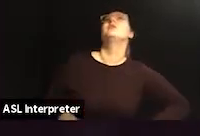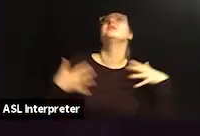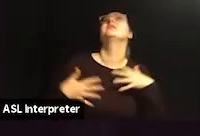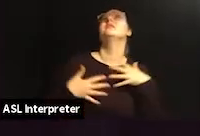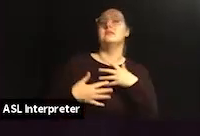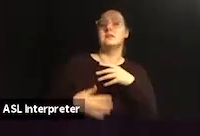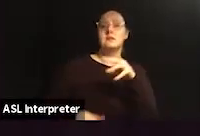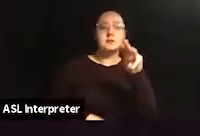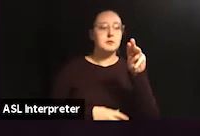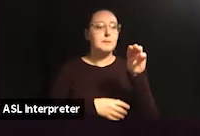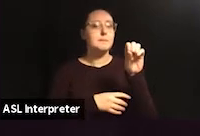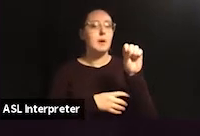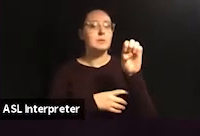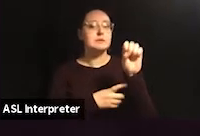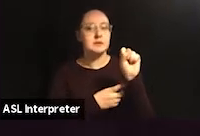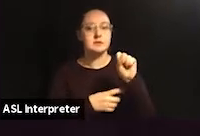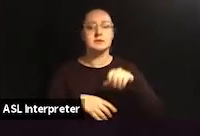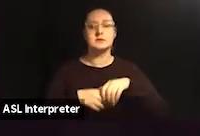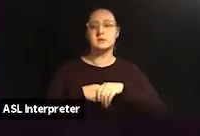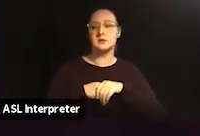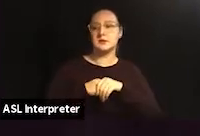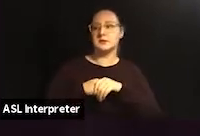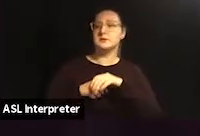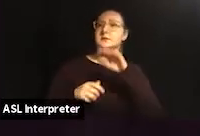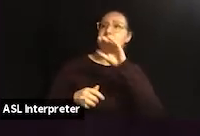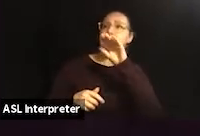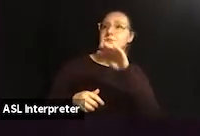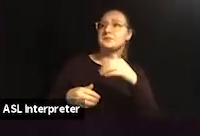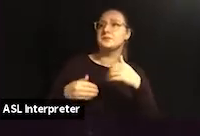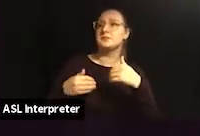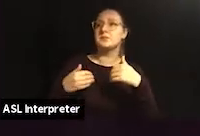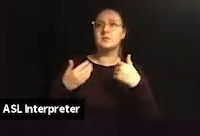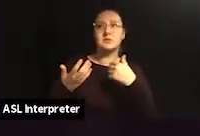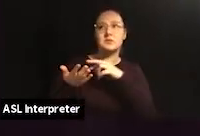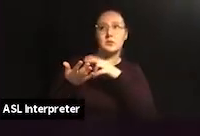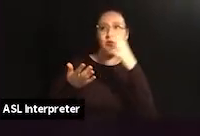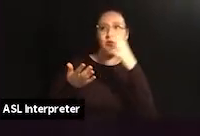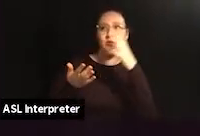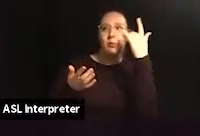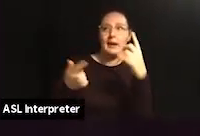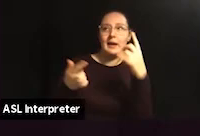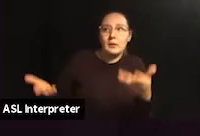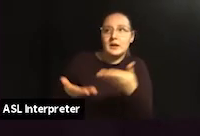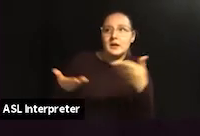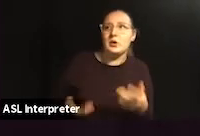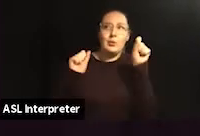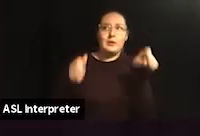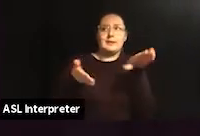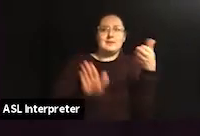Moses, "Was it because there were no graves in Egypt that you have taken us away to die in the